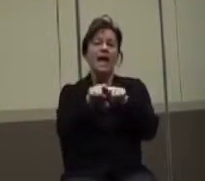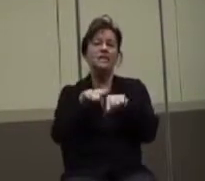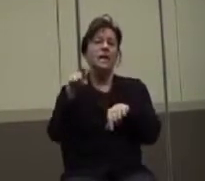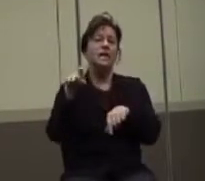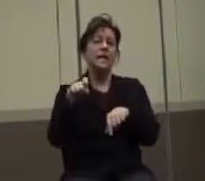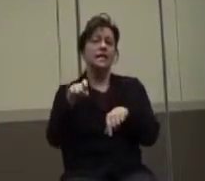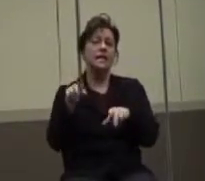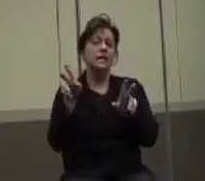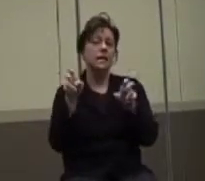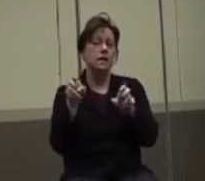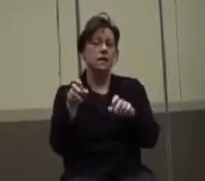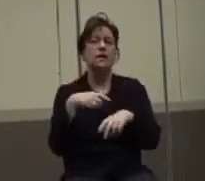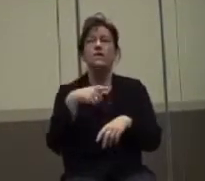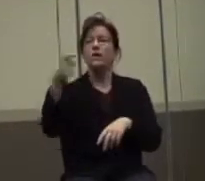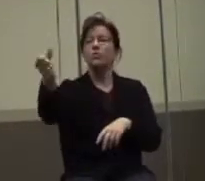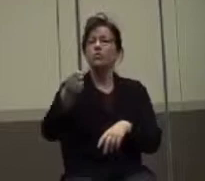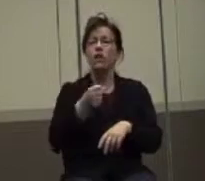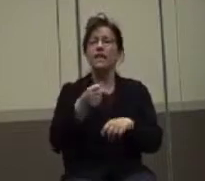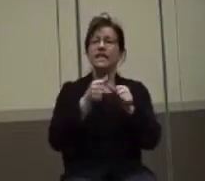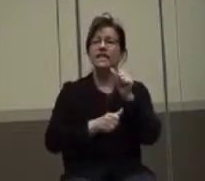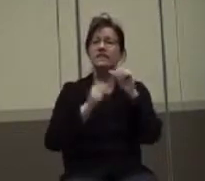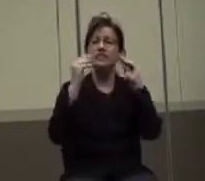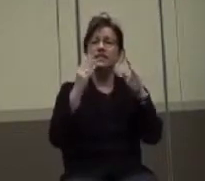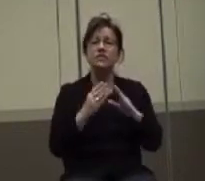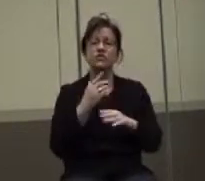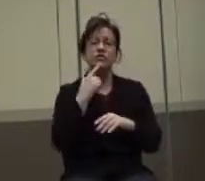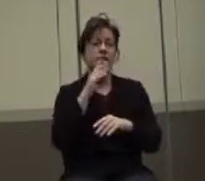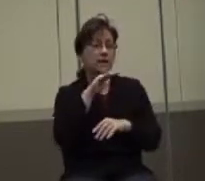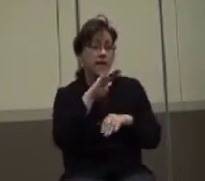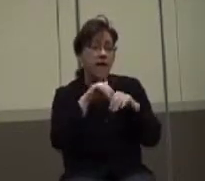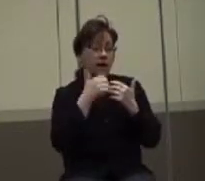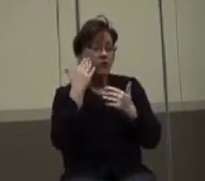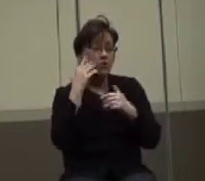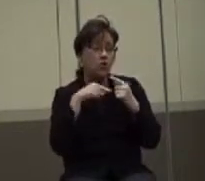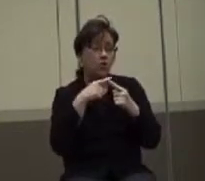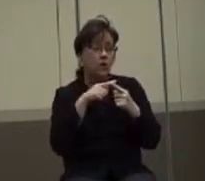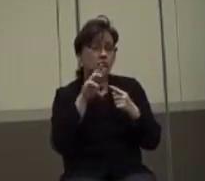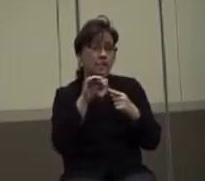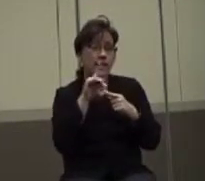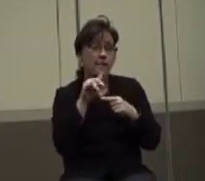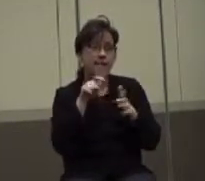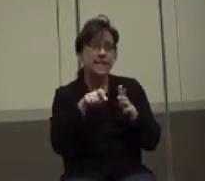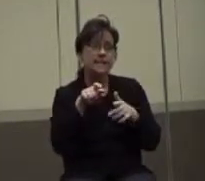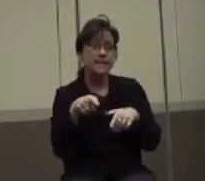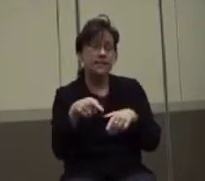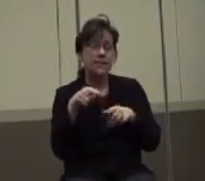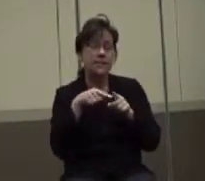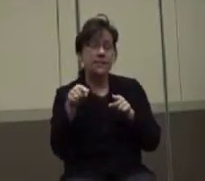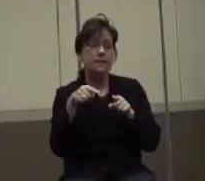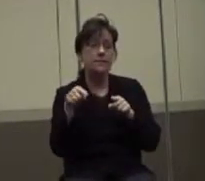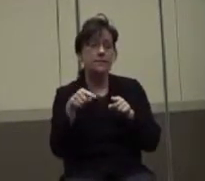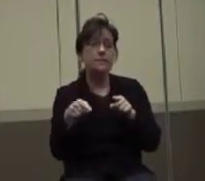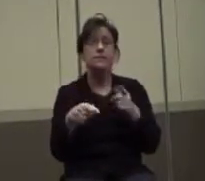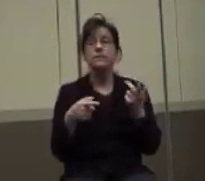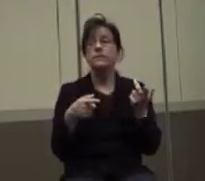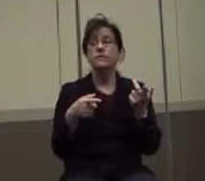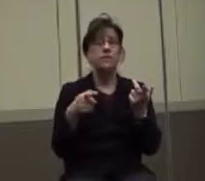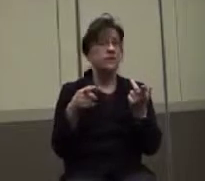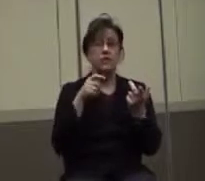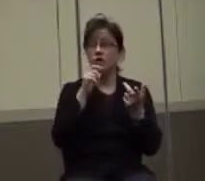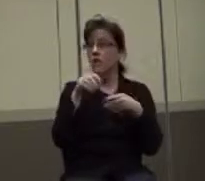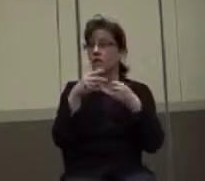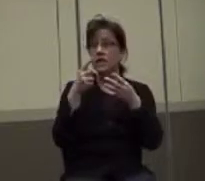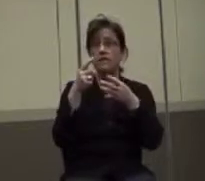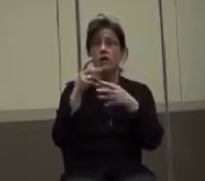teacher in, and they'll say, how do you know when Randy needs this? How do you know when Randy needs this? And if you don't all give the same